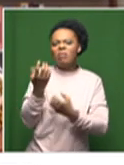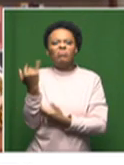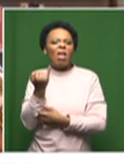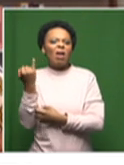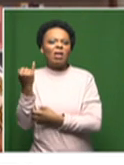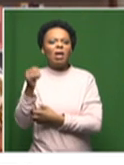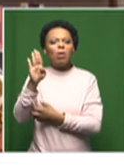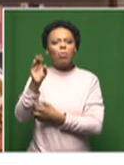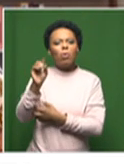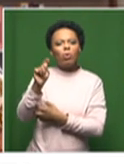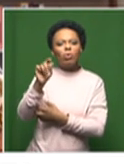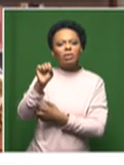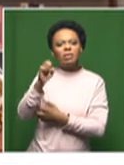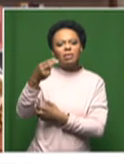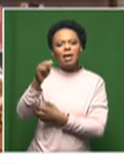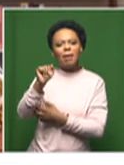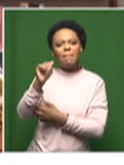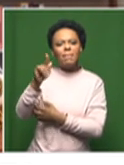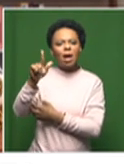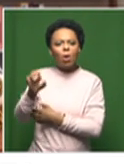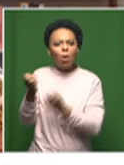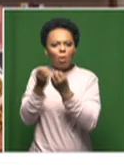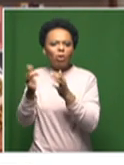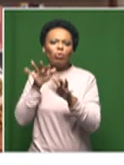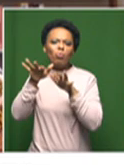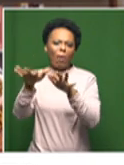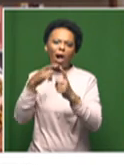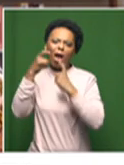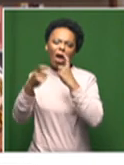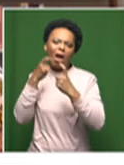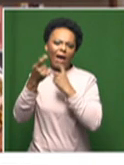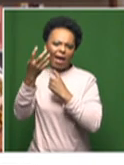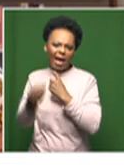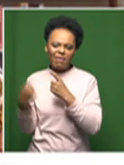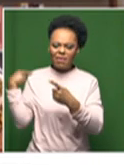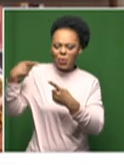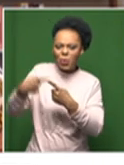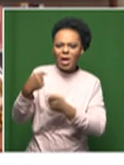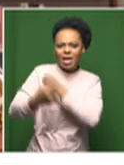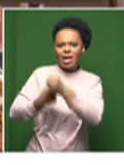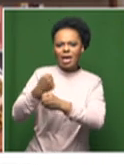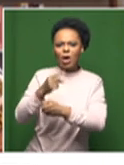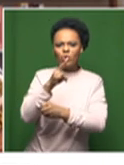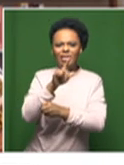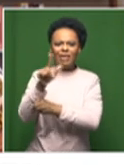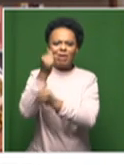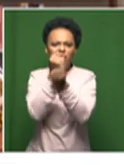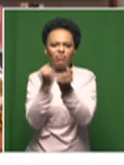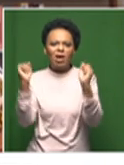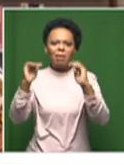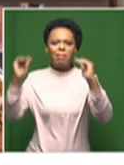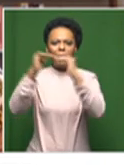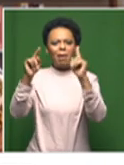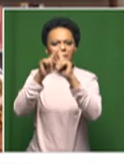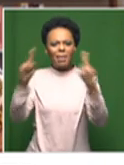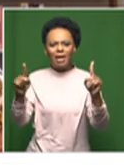some of the demands by that community 27 years into democracy, asking for the eradication